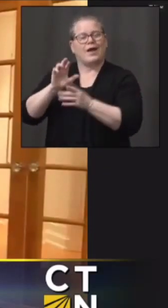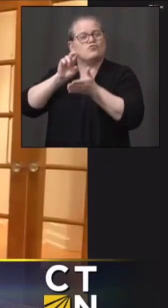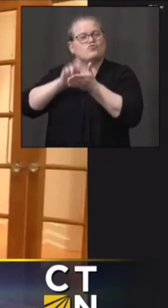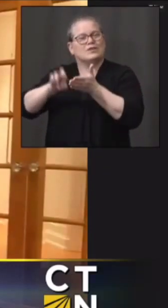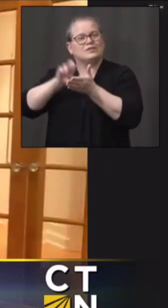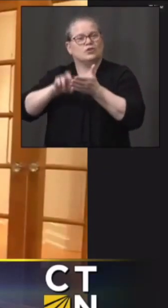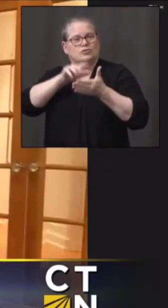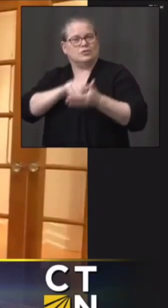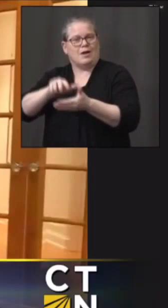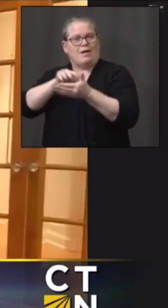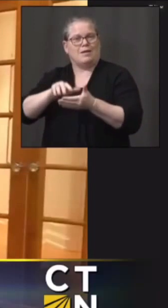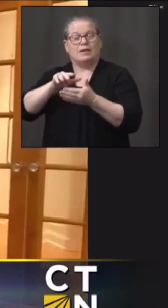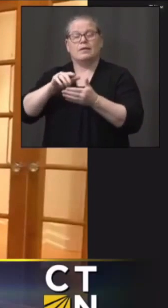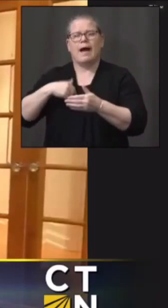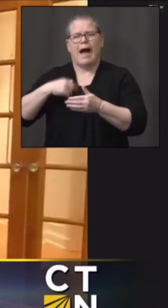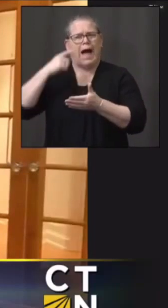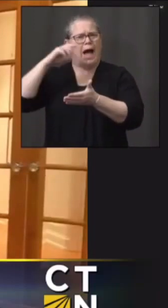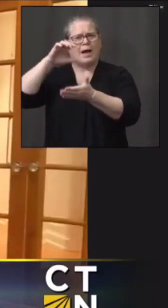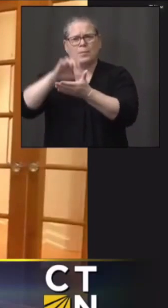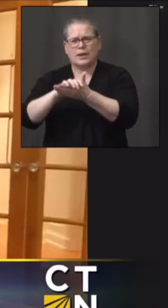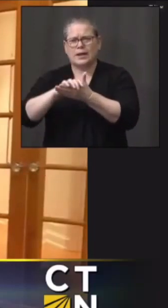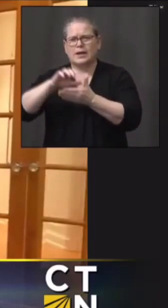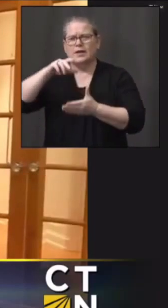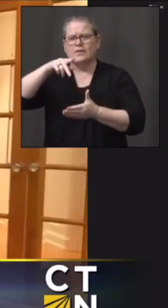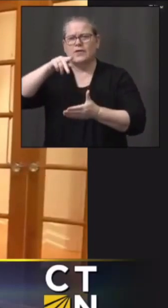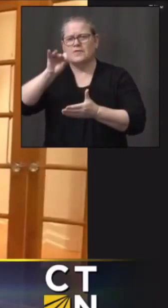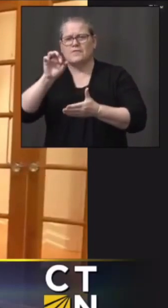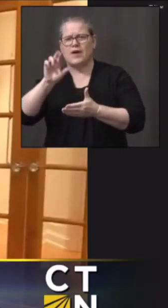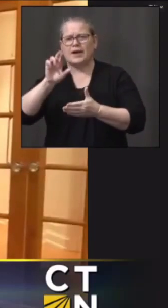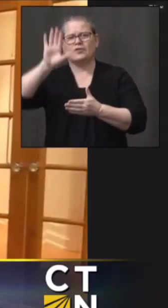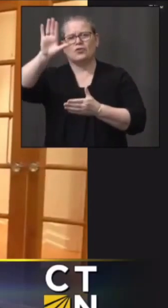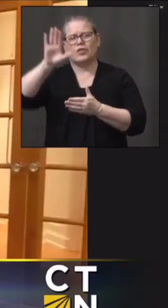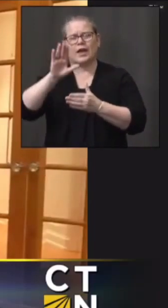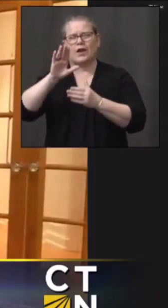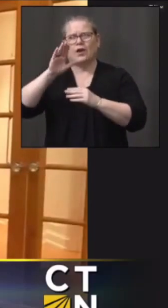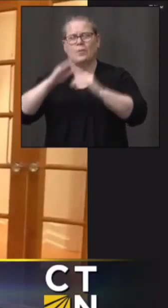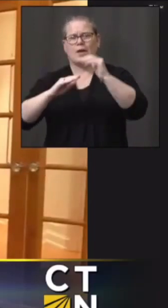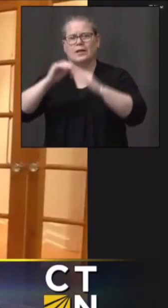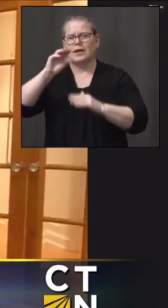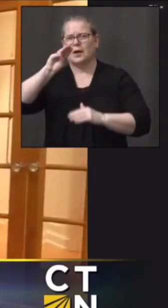is taking place, I believe, at a facility of Pfizer's out in Michigan.